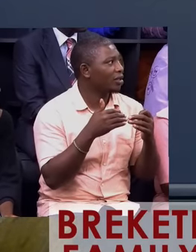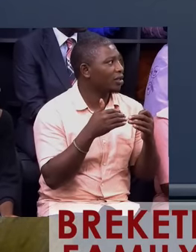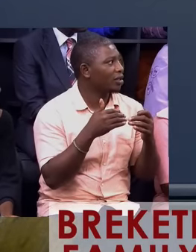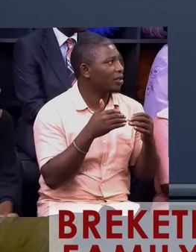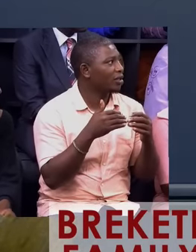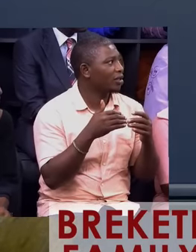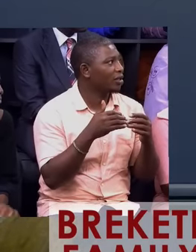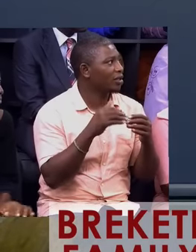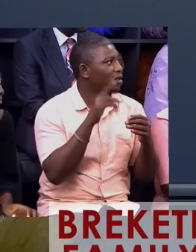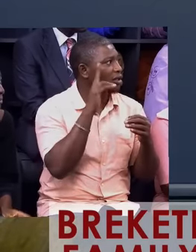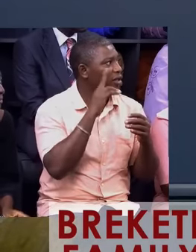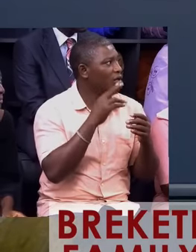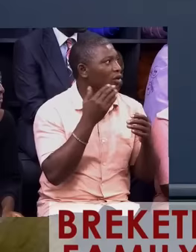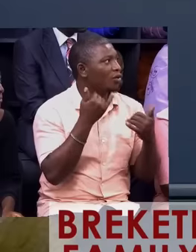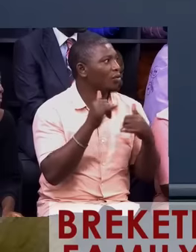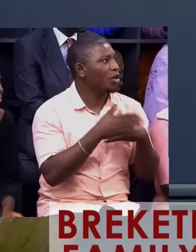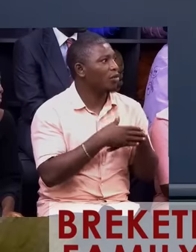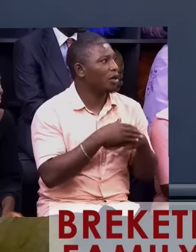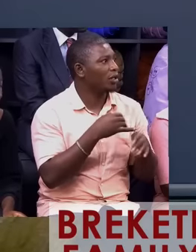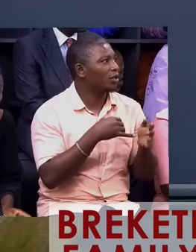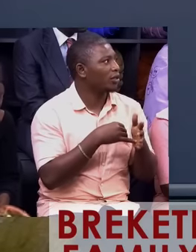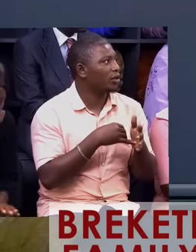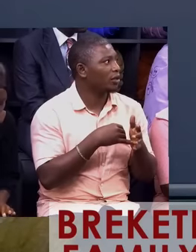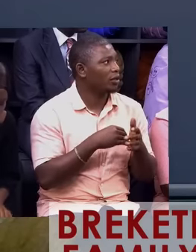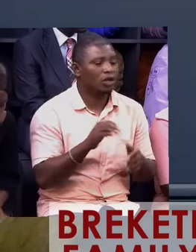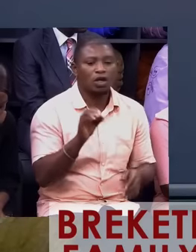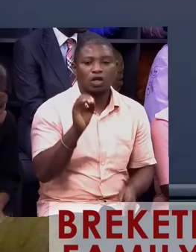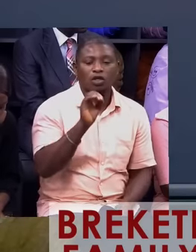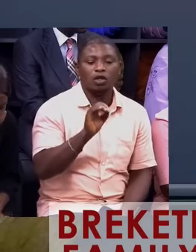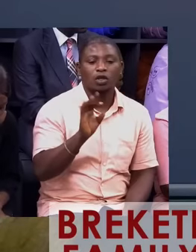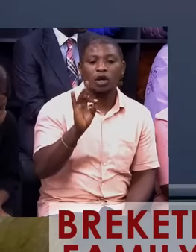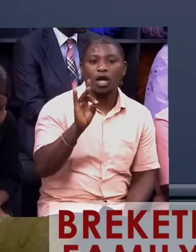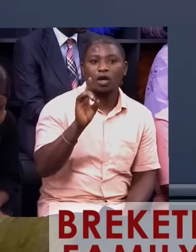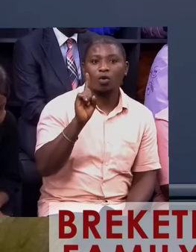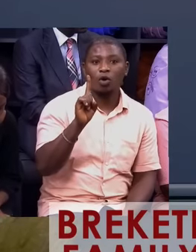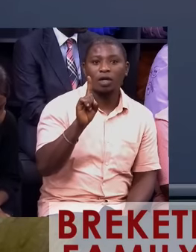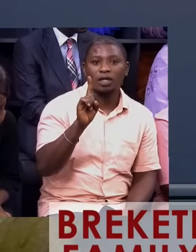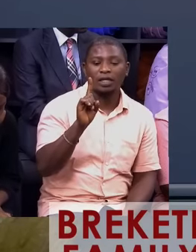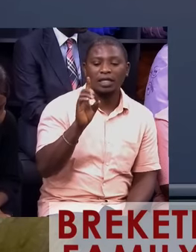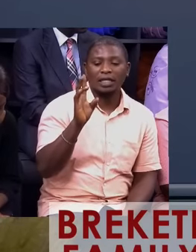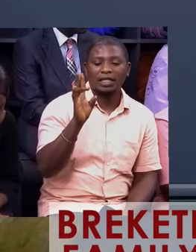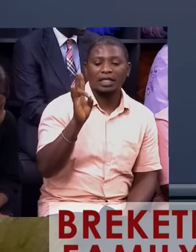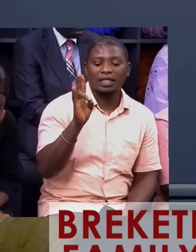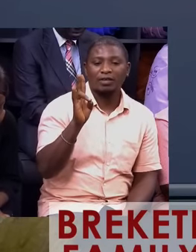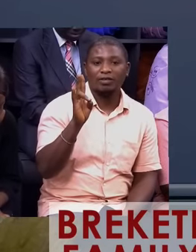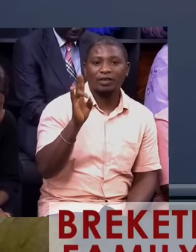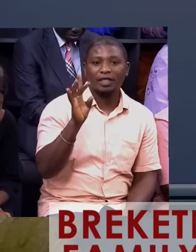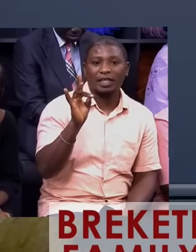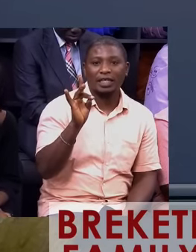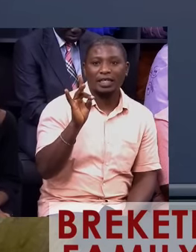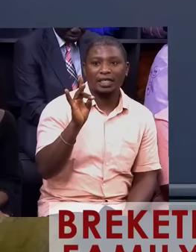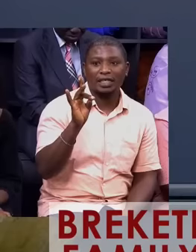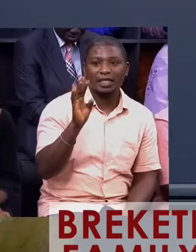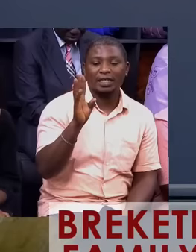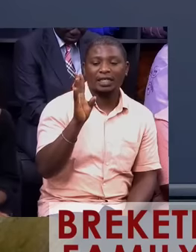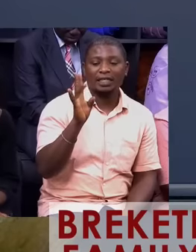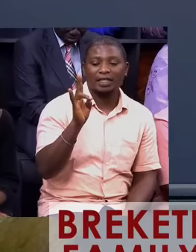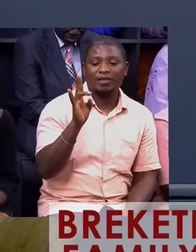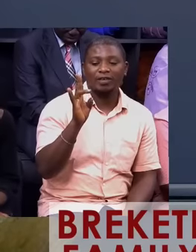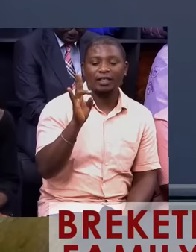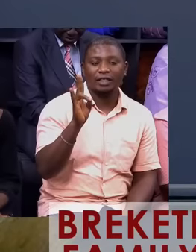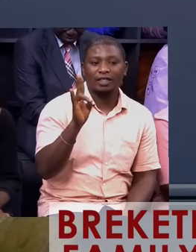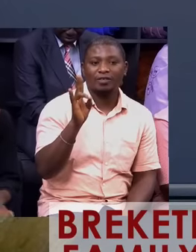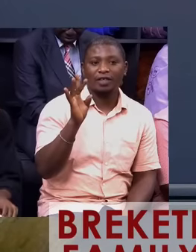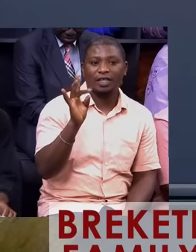again play back the this 081 78 778